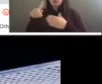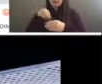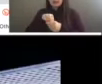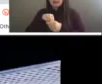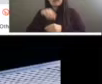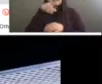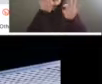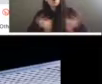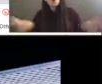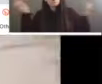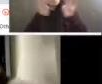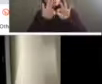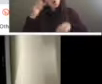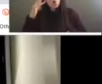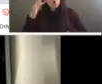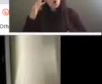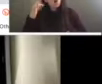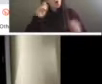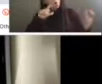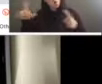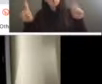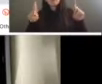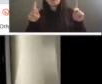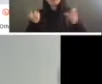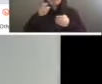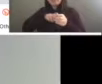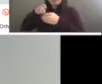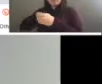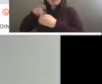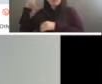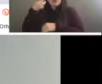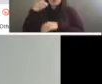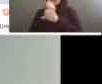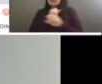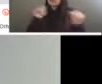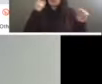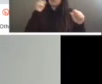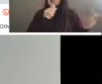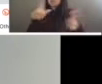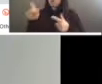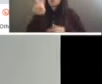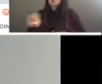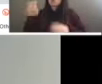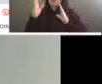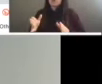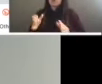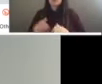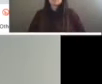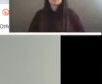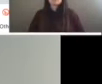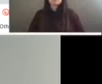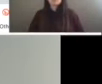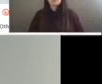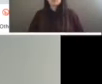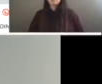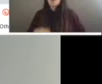that everyone has to do and is for the safety of all air travelers. There will be another queue to join and waiting times can vary a